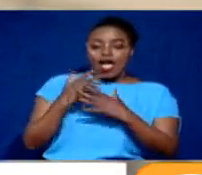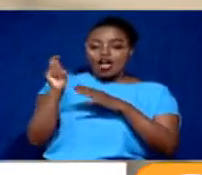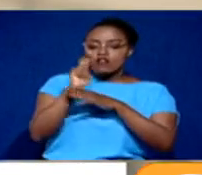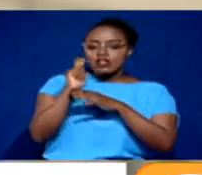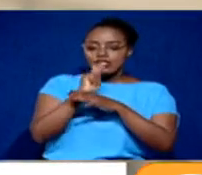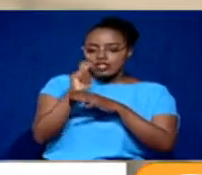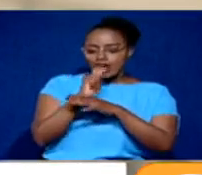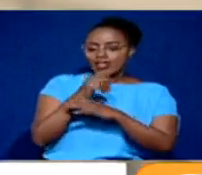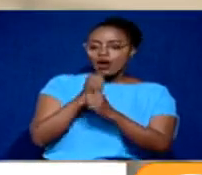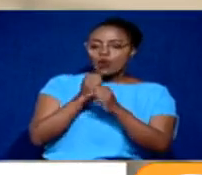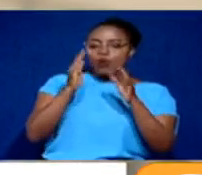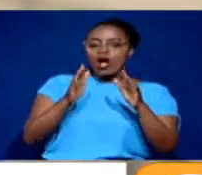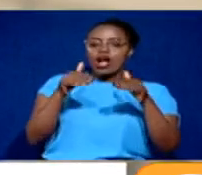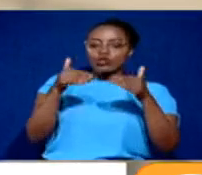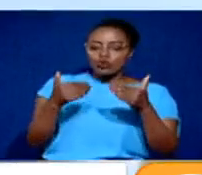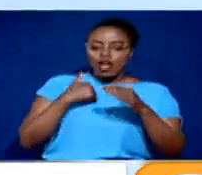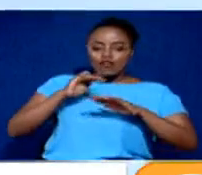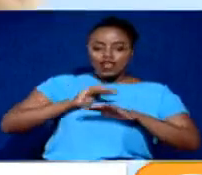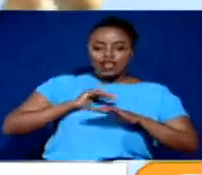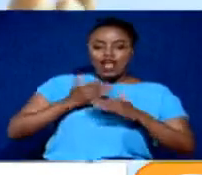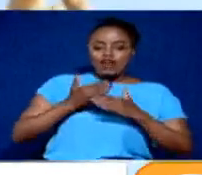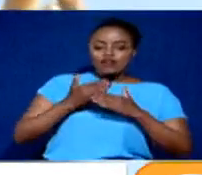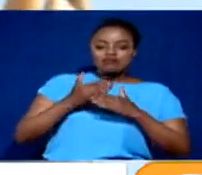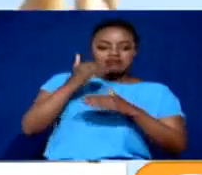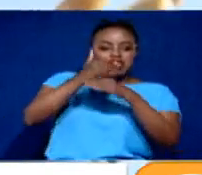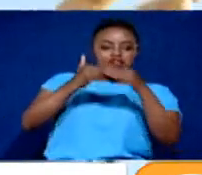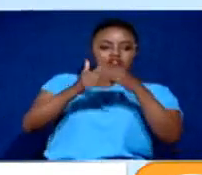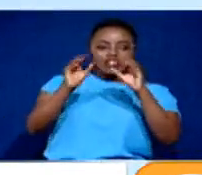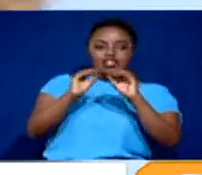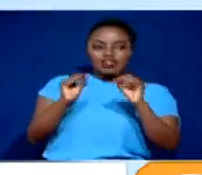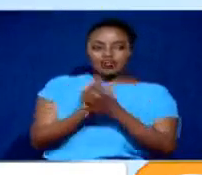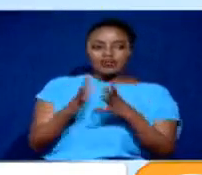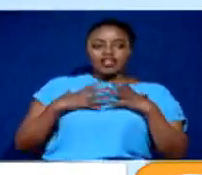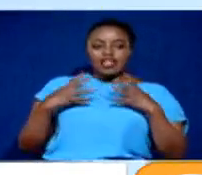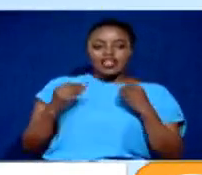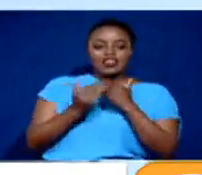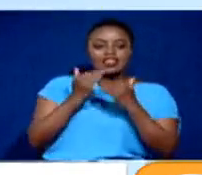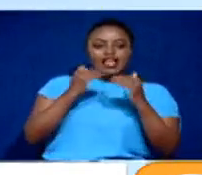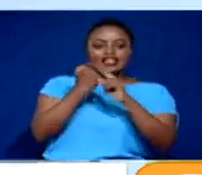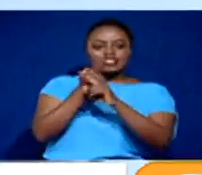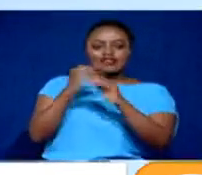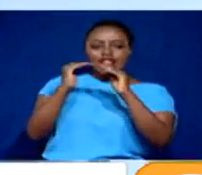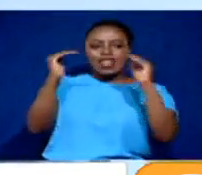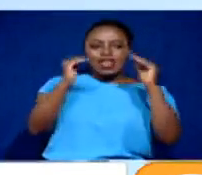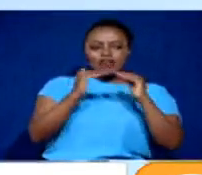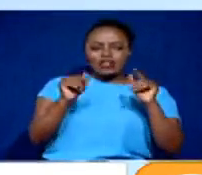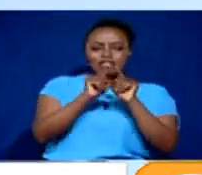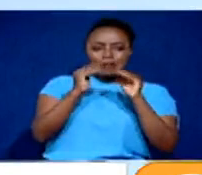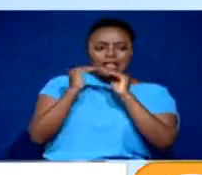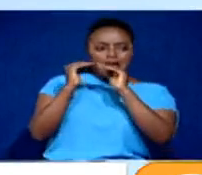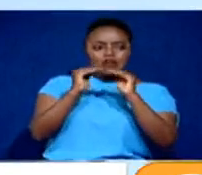trained personnel and inadequate infrastructure. Health care is at different levels in our county. All counties are not at the same